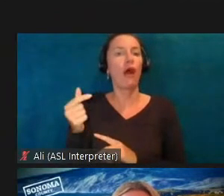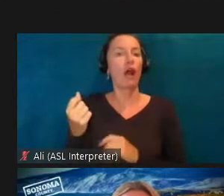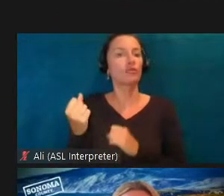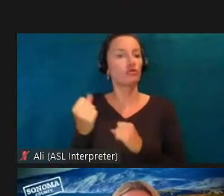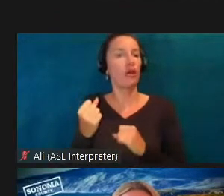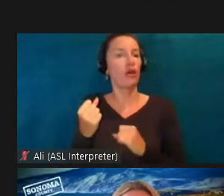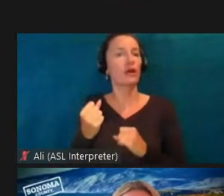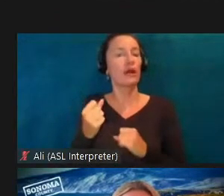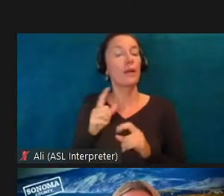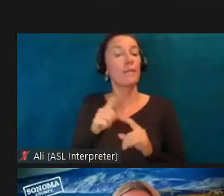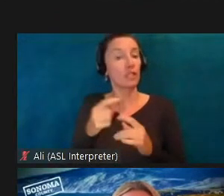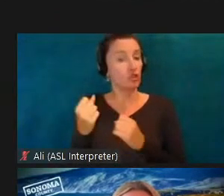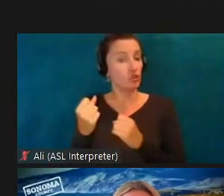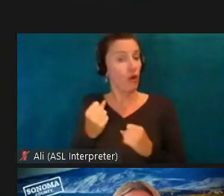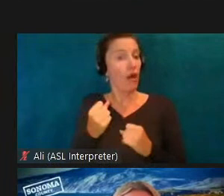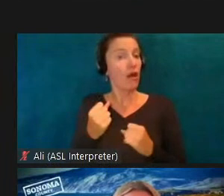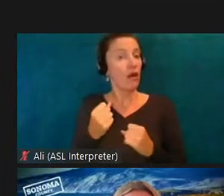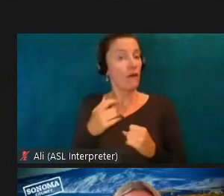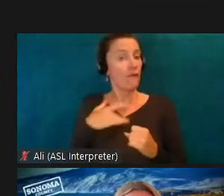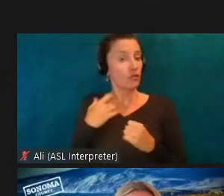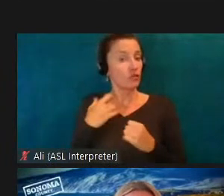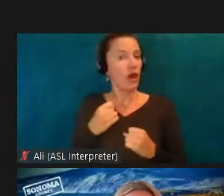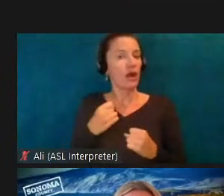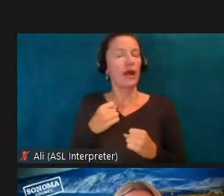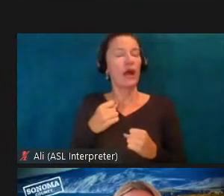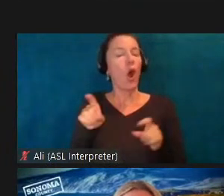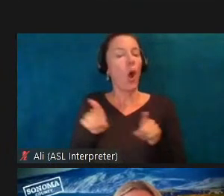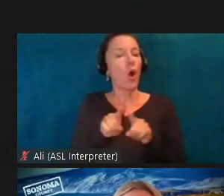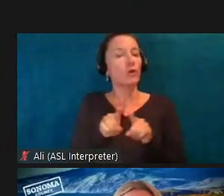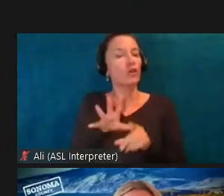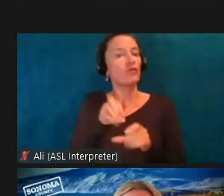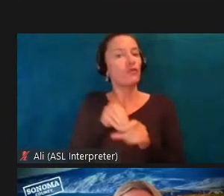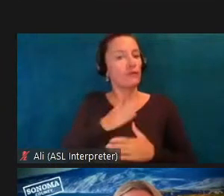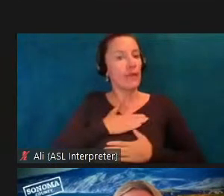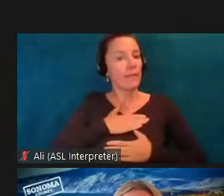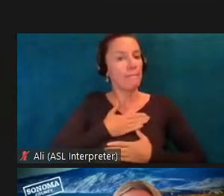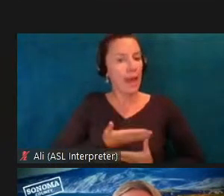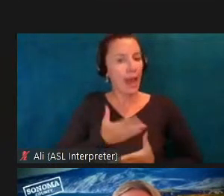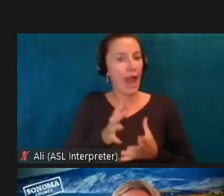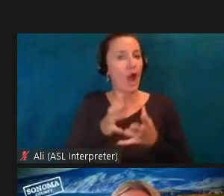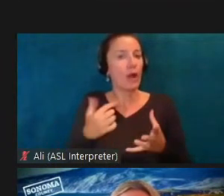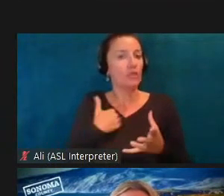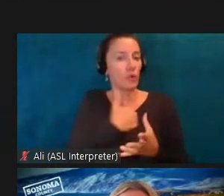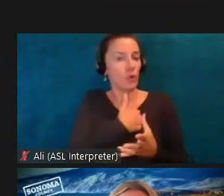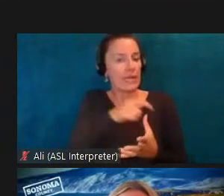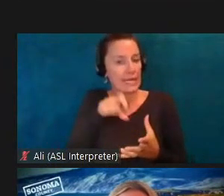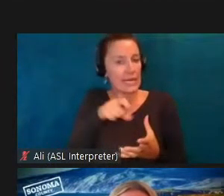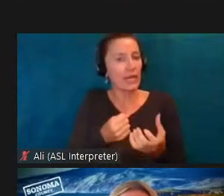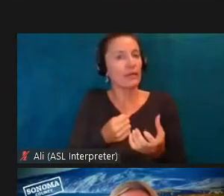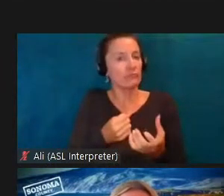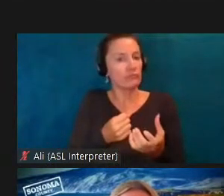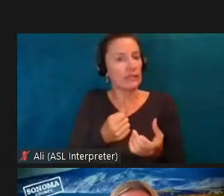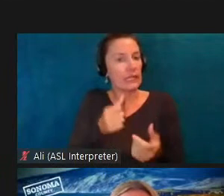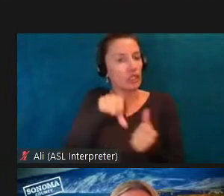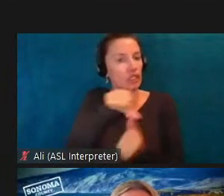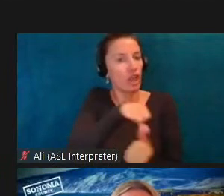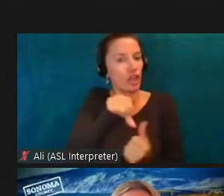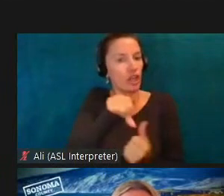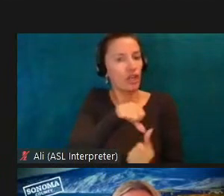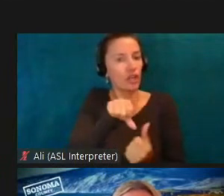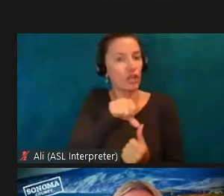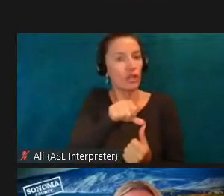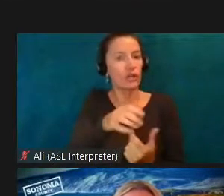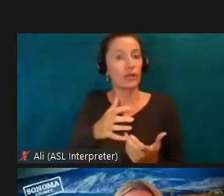also admitting how much we need one another. If there's anything these disasters have shown us here in Sonoma County, is that we can't